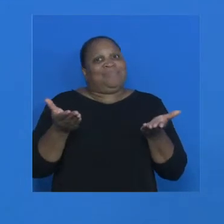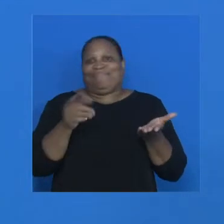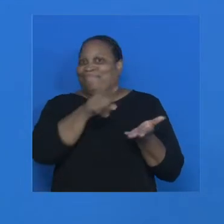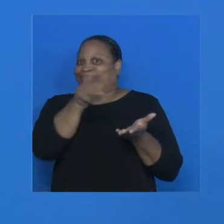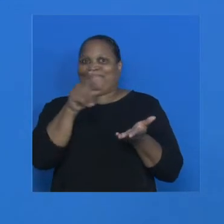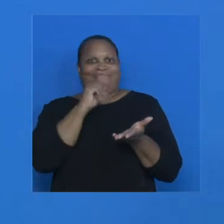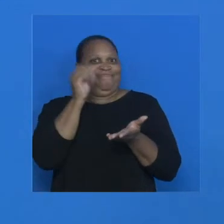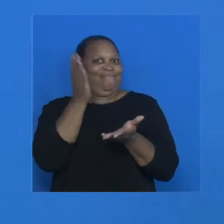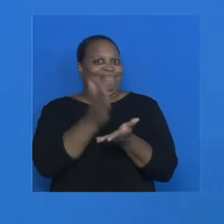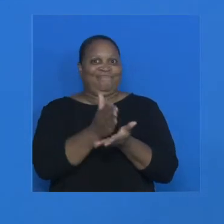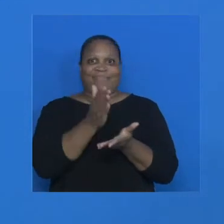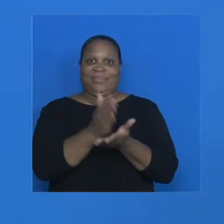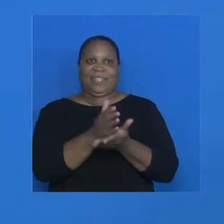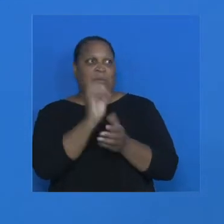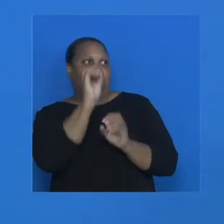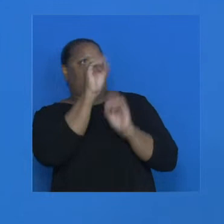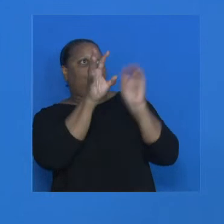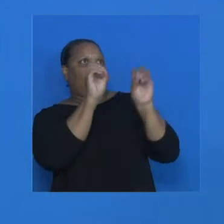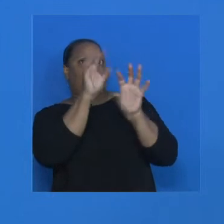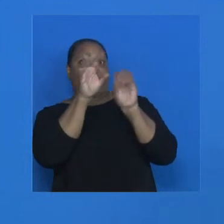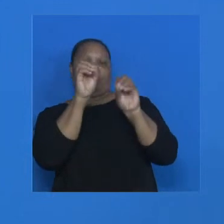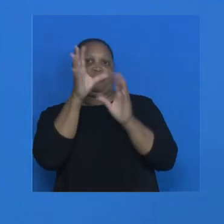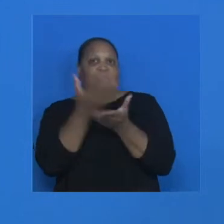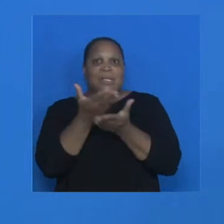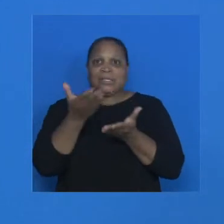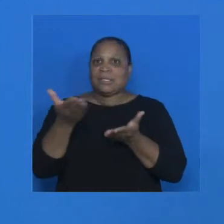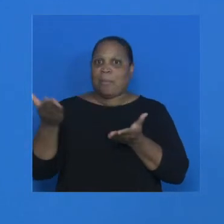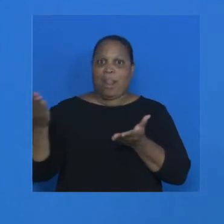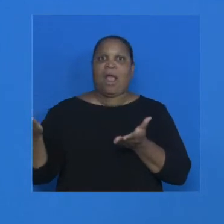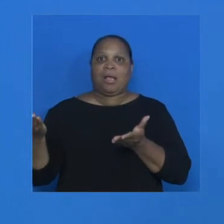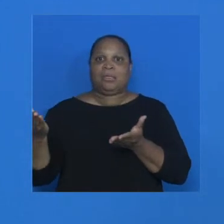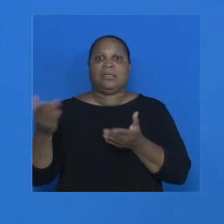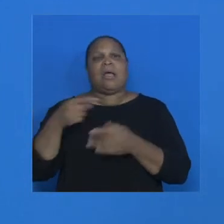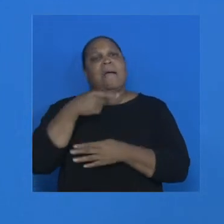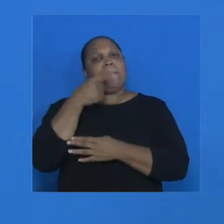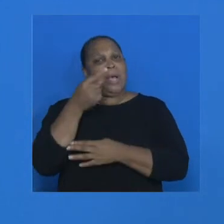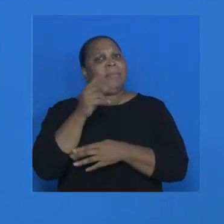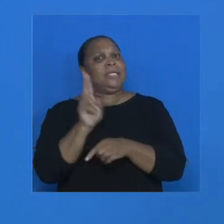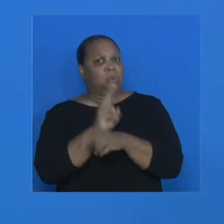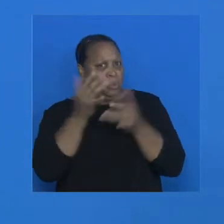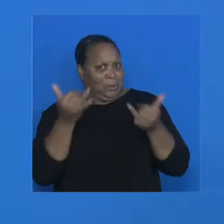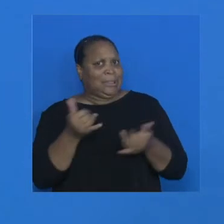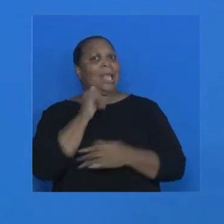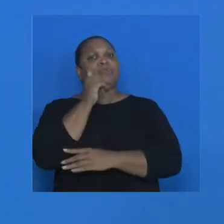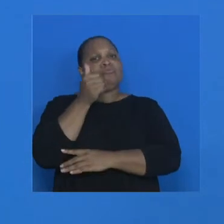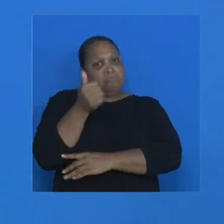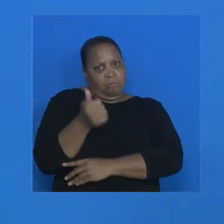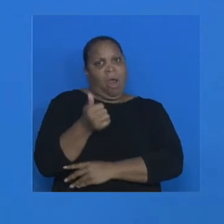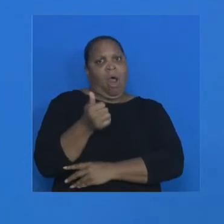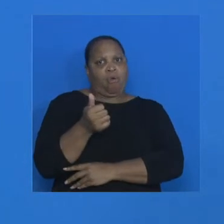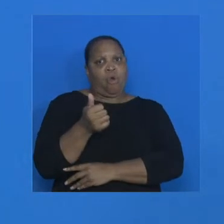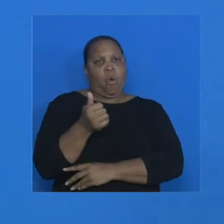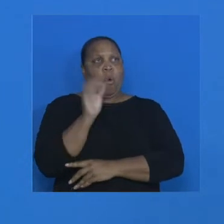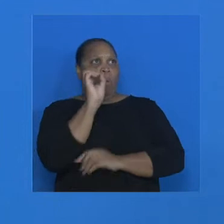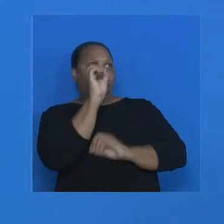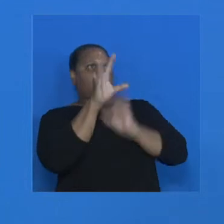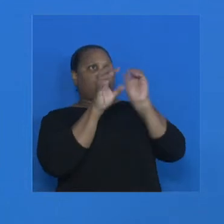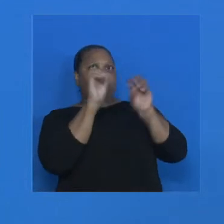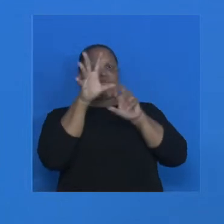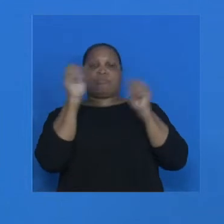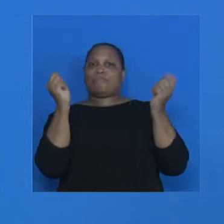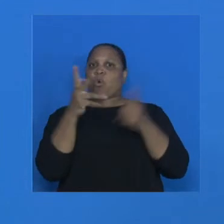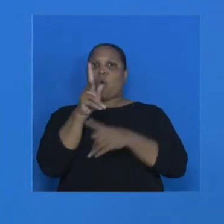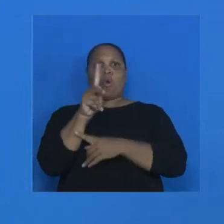residents from restocking their storm supplies. The public should use today and tomorrow to replenish their storm